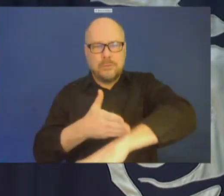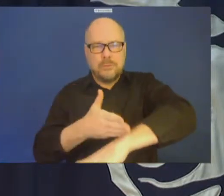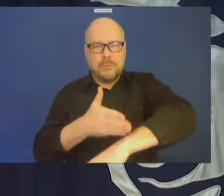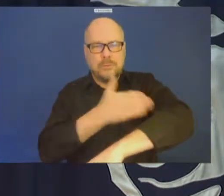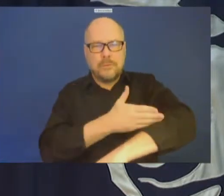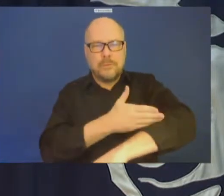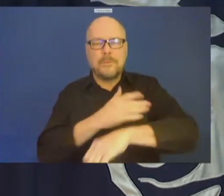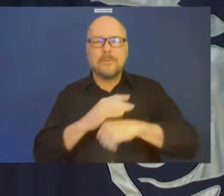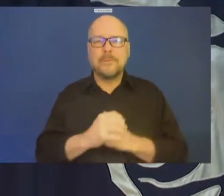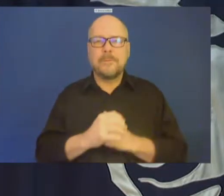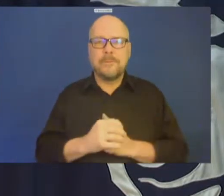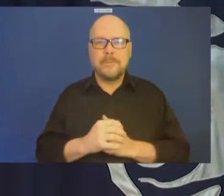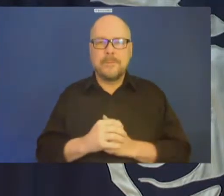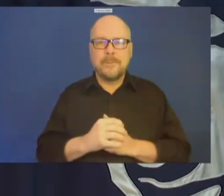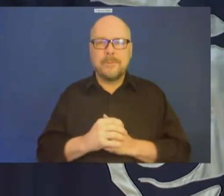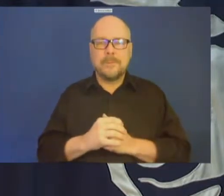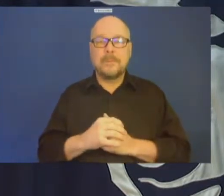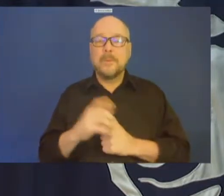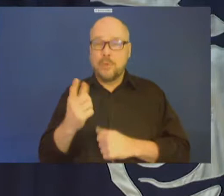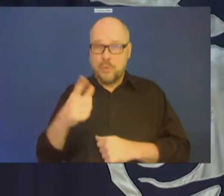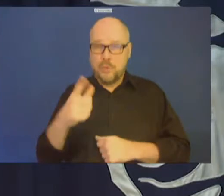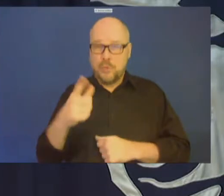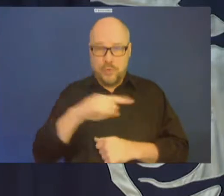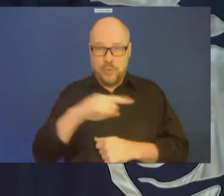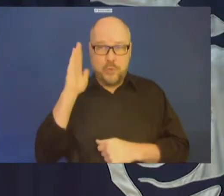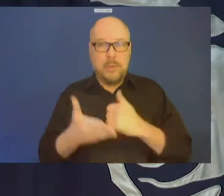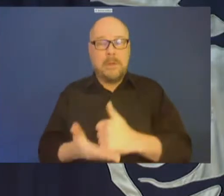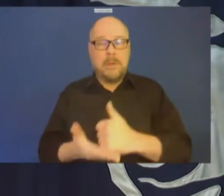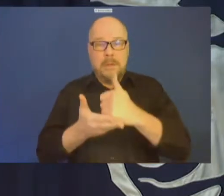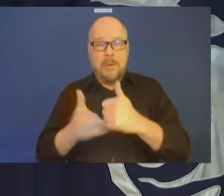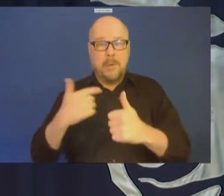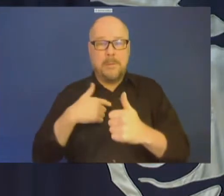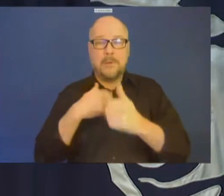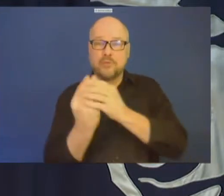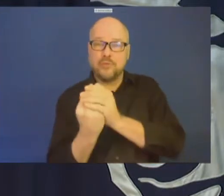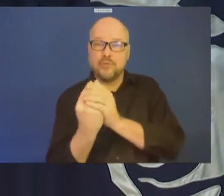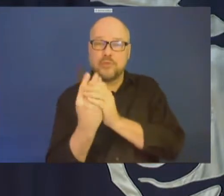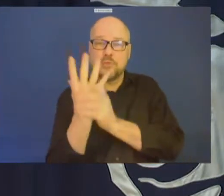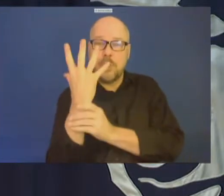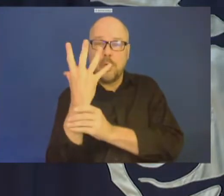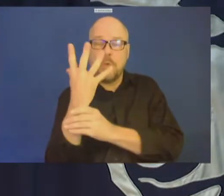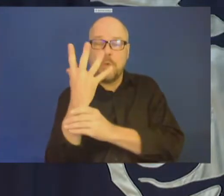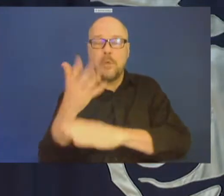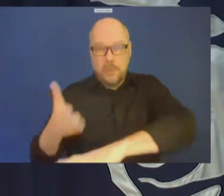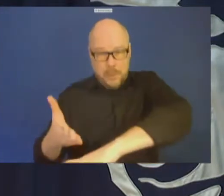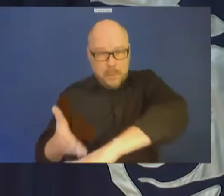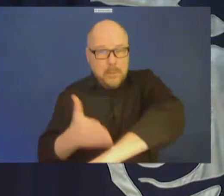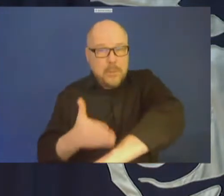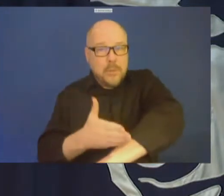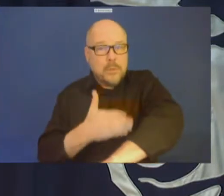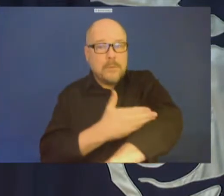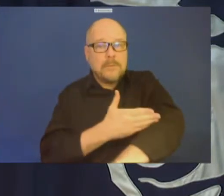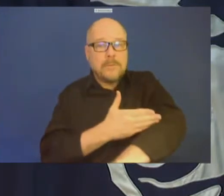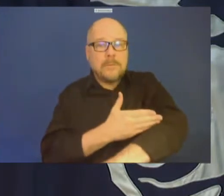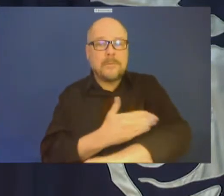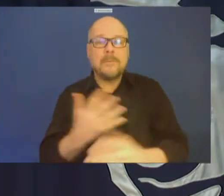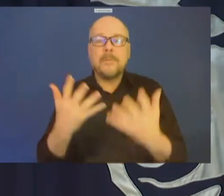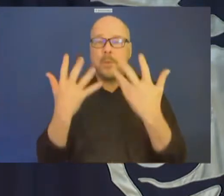You're going to help us grow and continue to get better. There are three things I want to leave you